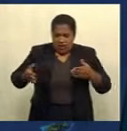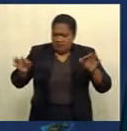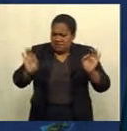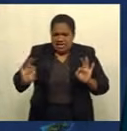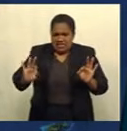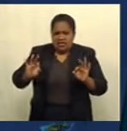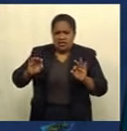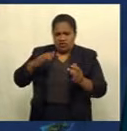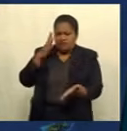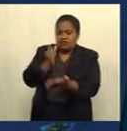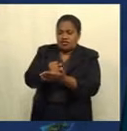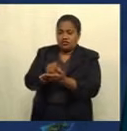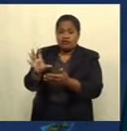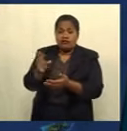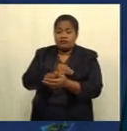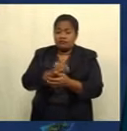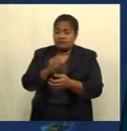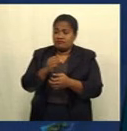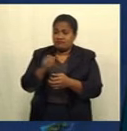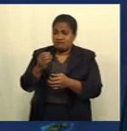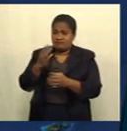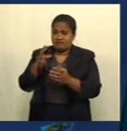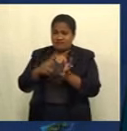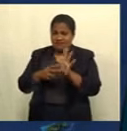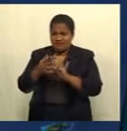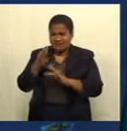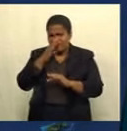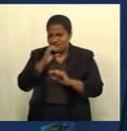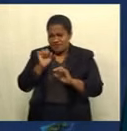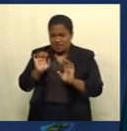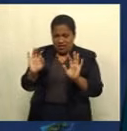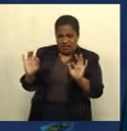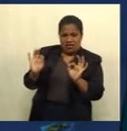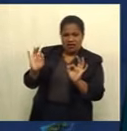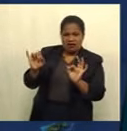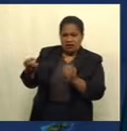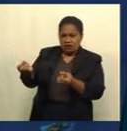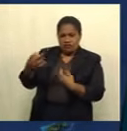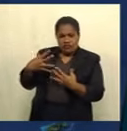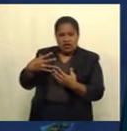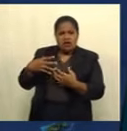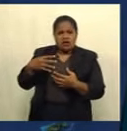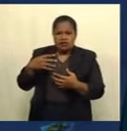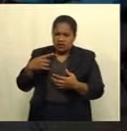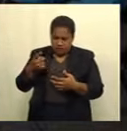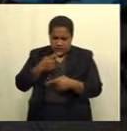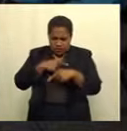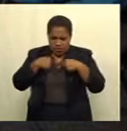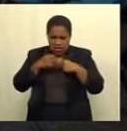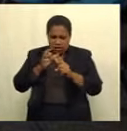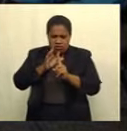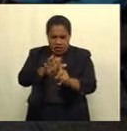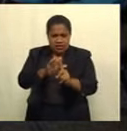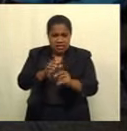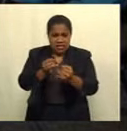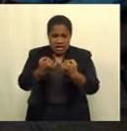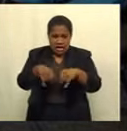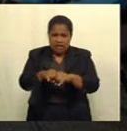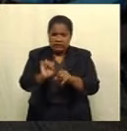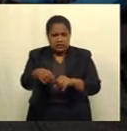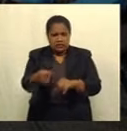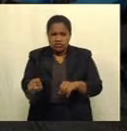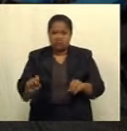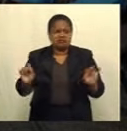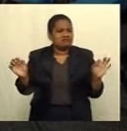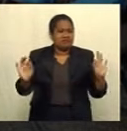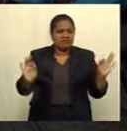Ramasi regarding whether we'll come to for quarantine in the island. And the principal